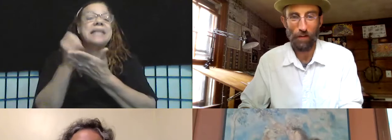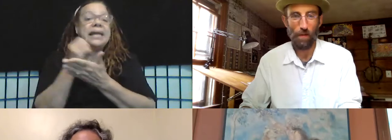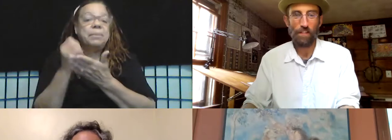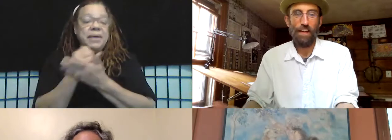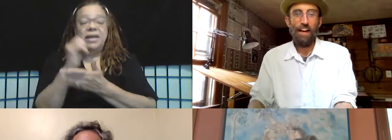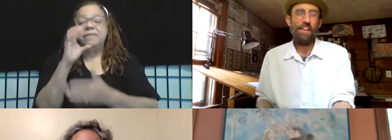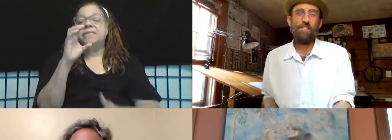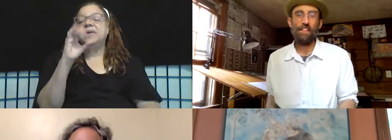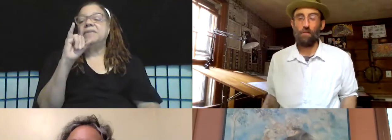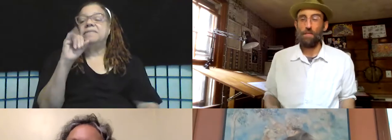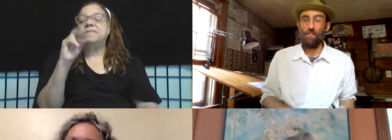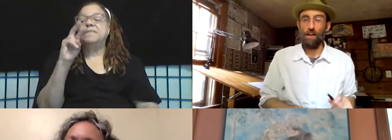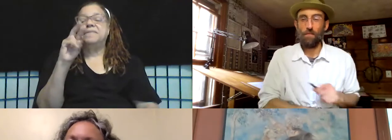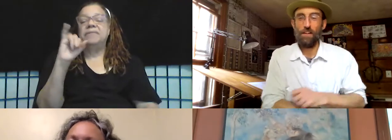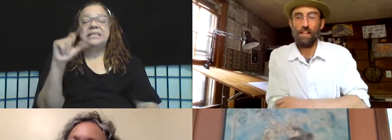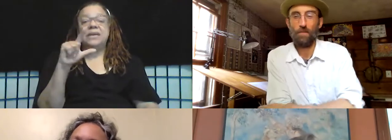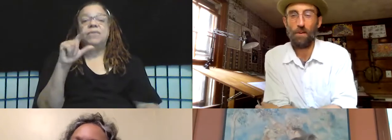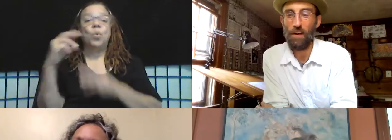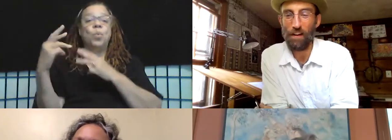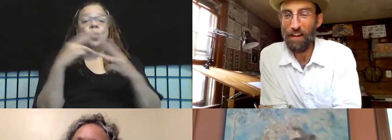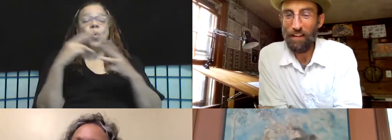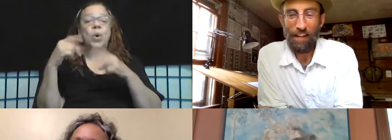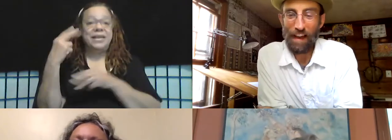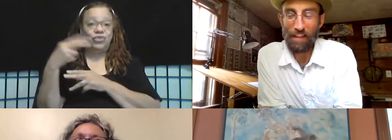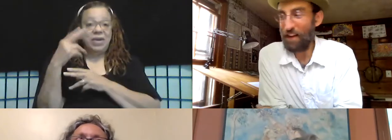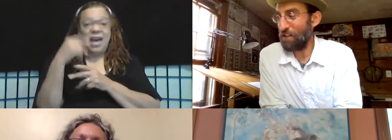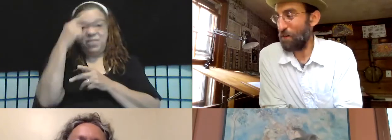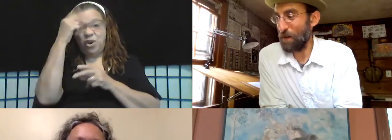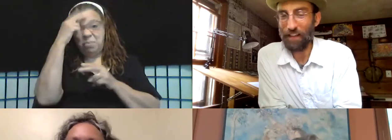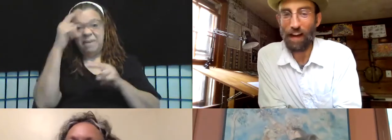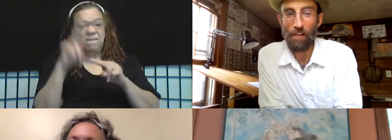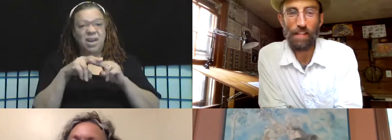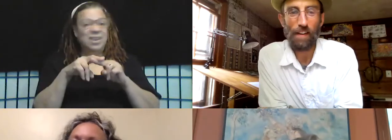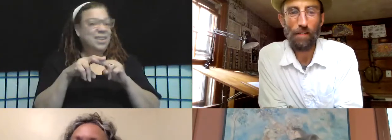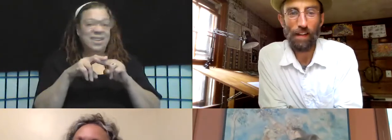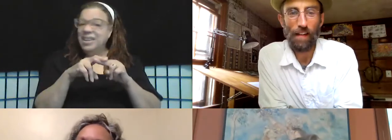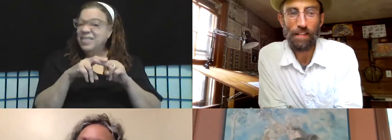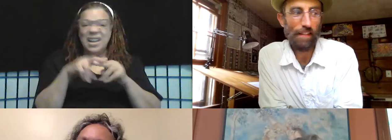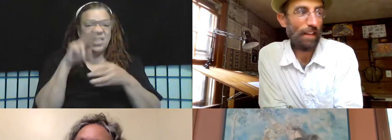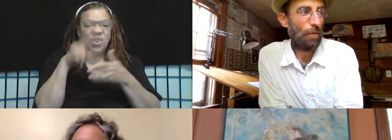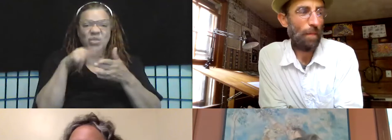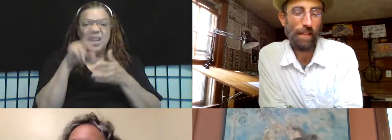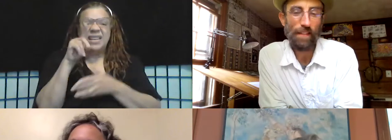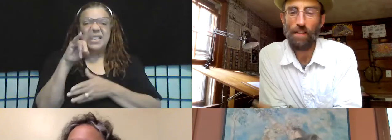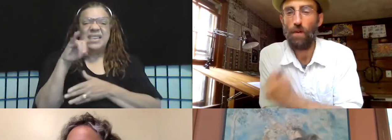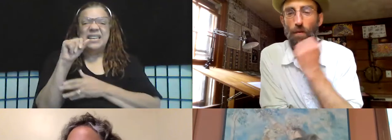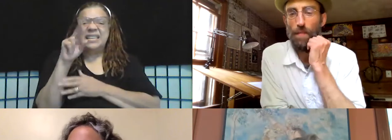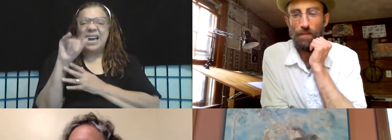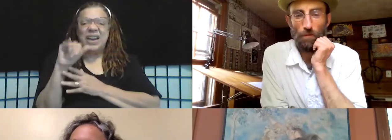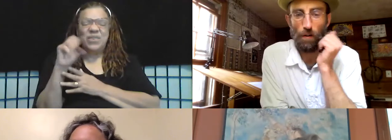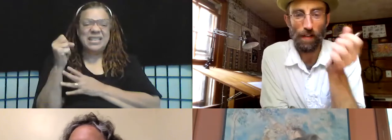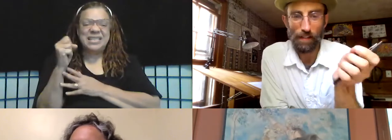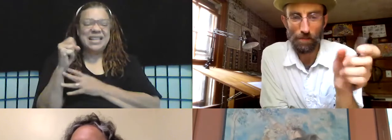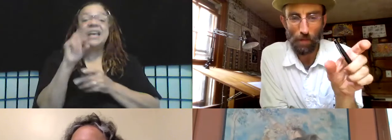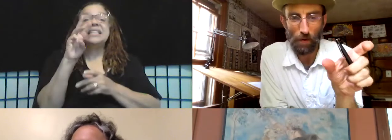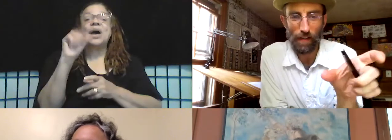history, which I used to think would be a fun project to work on. And then I started reading diaries and I realized it's like Whitman says. Walt